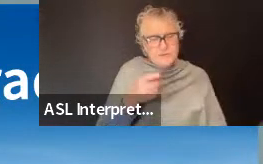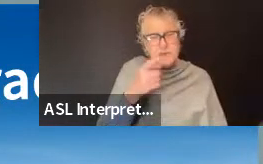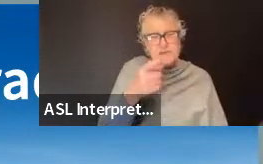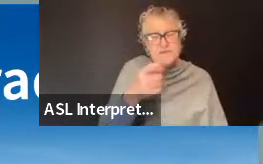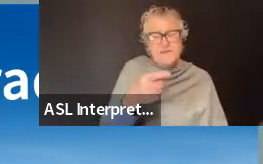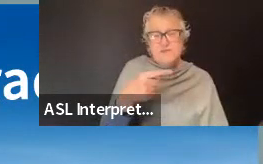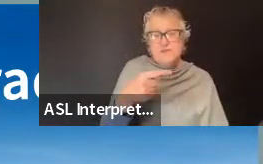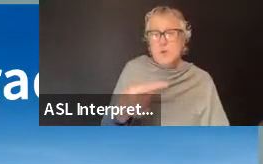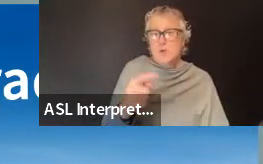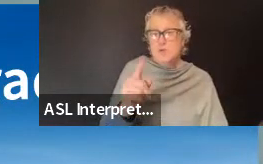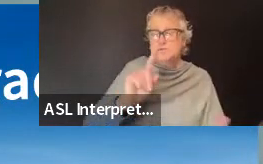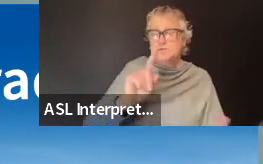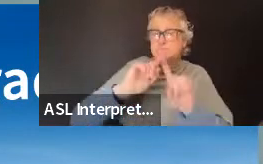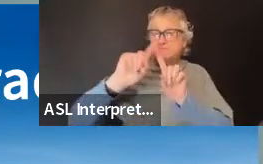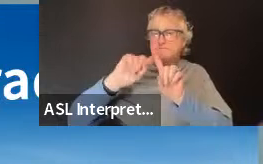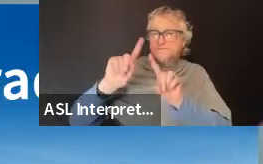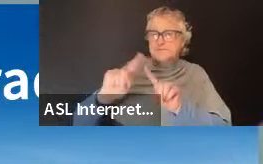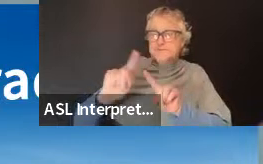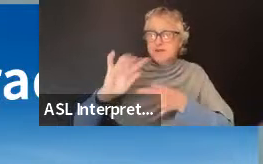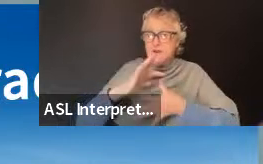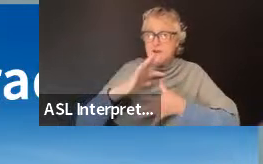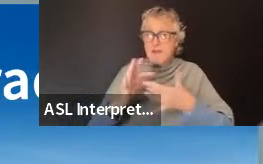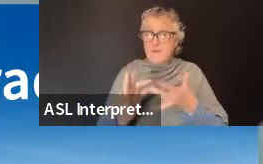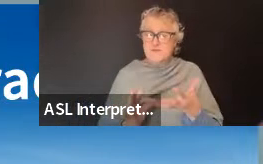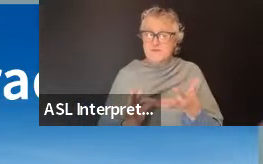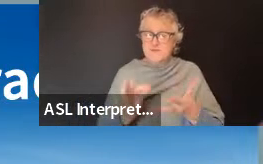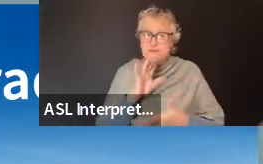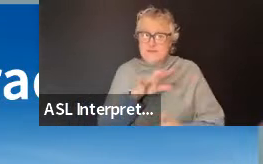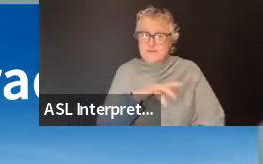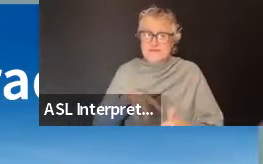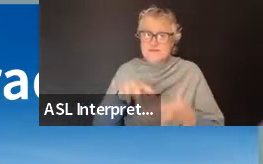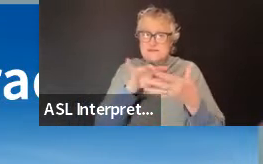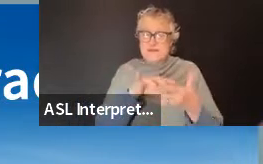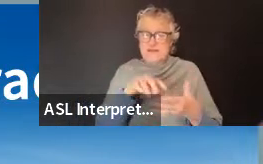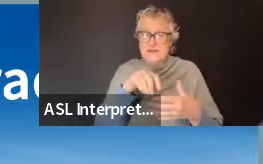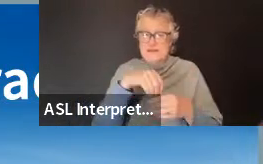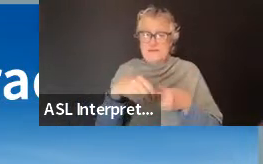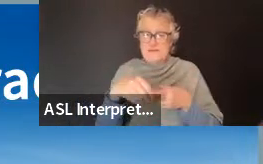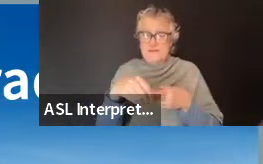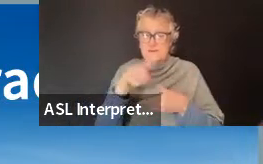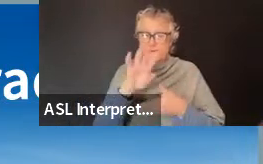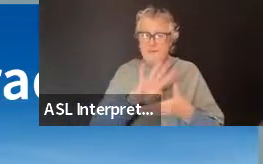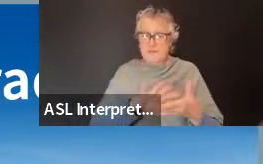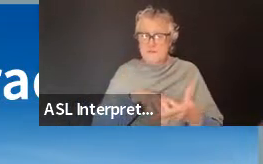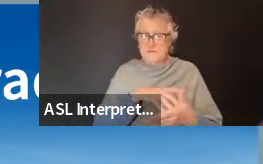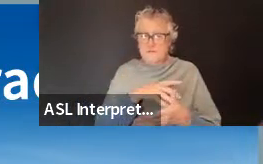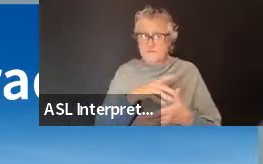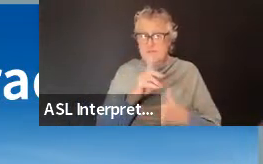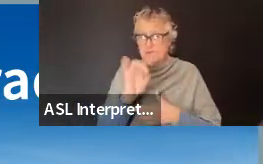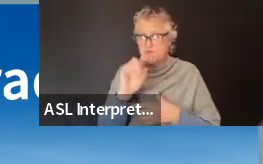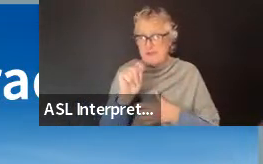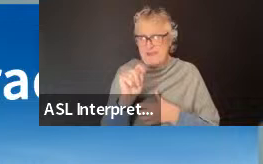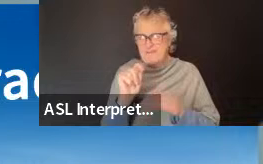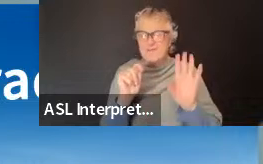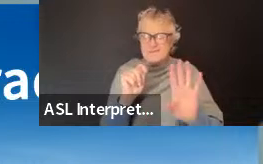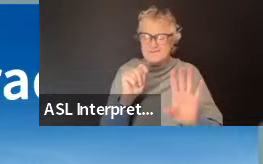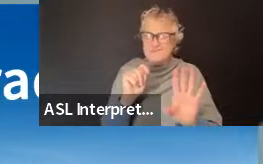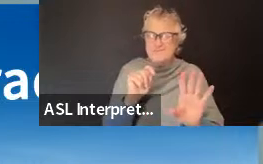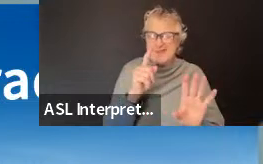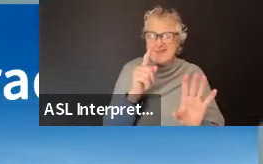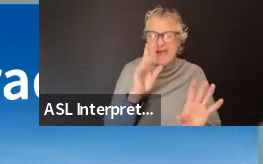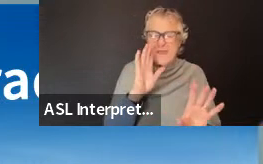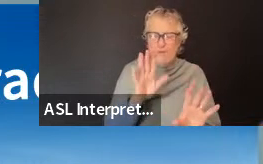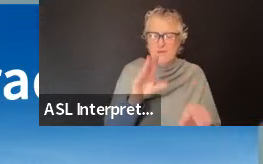options being studied in the draft, and this takes a bit of explanation. So first I'll walk through what you're seeing